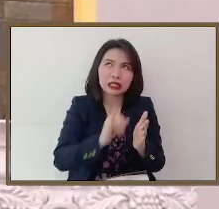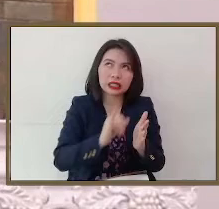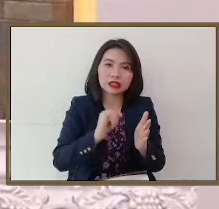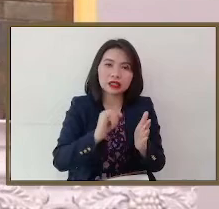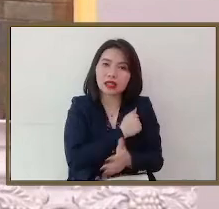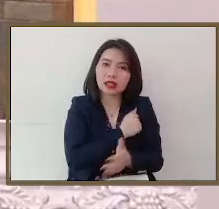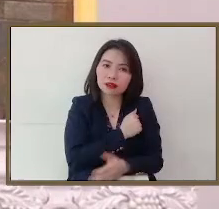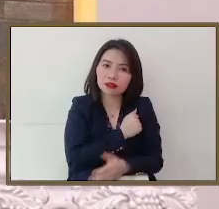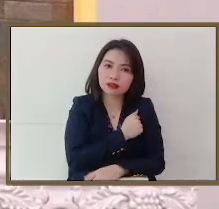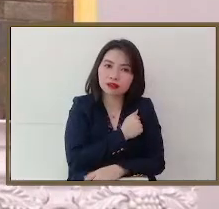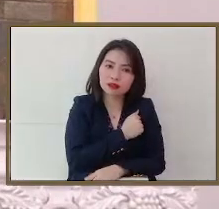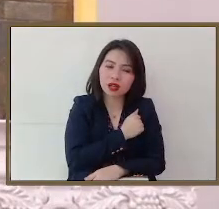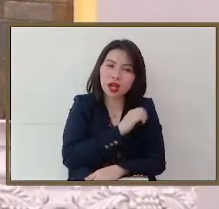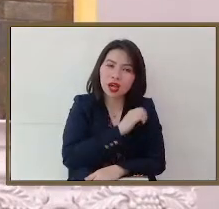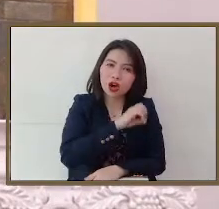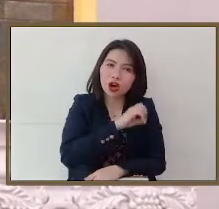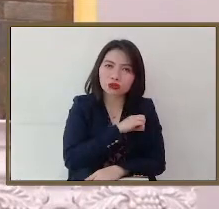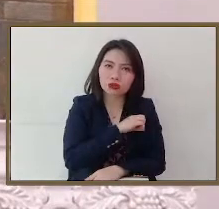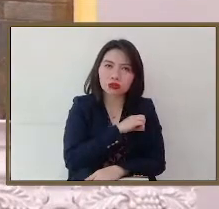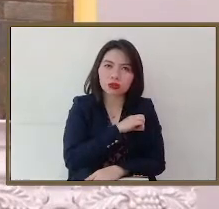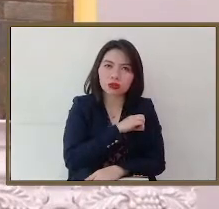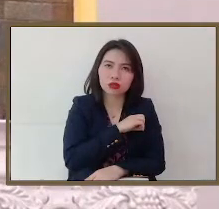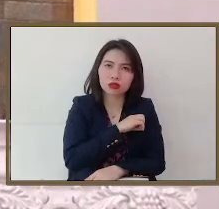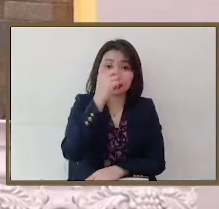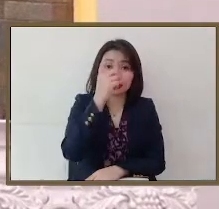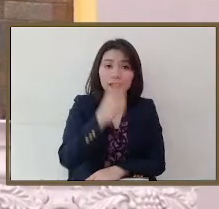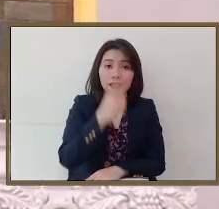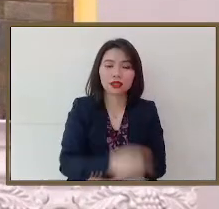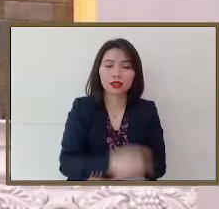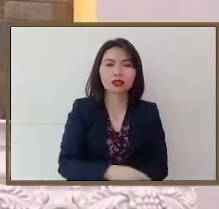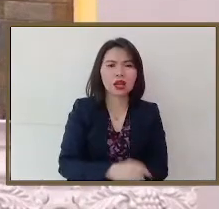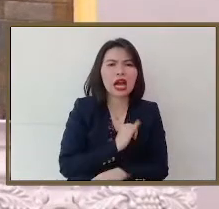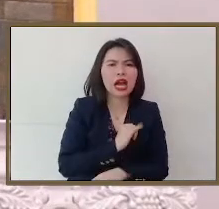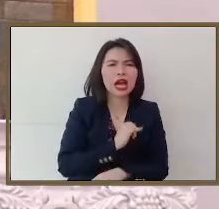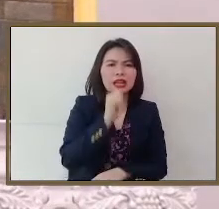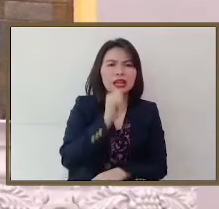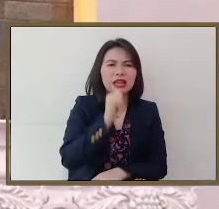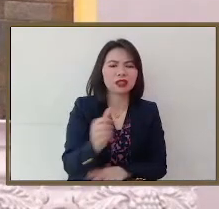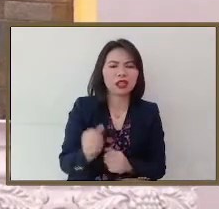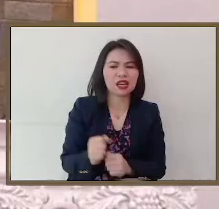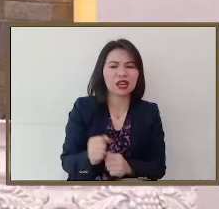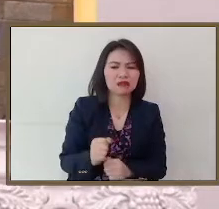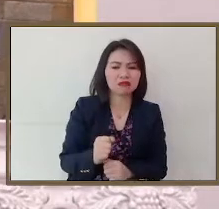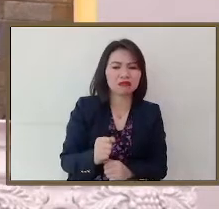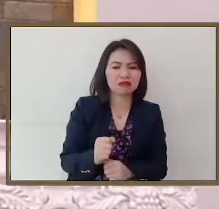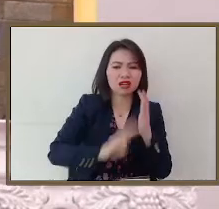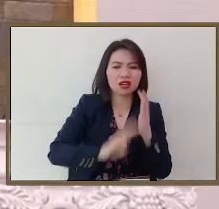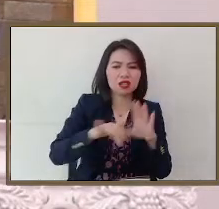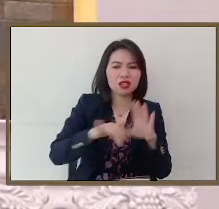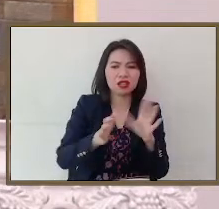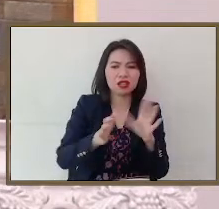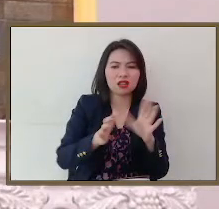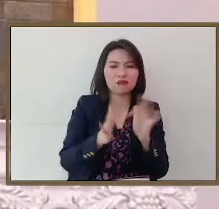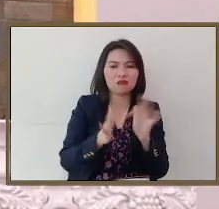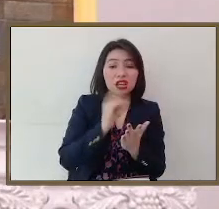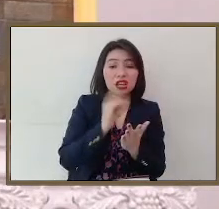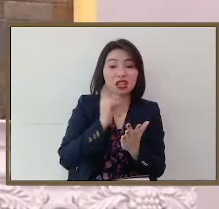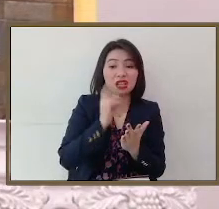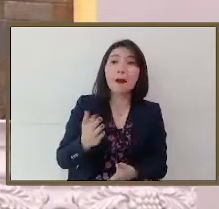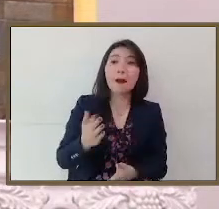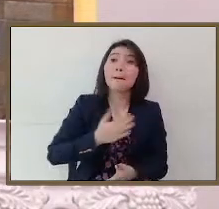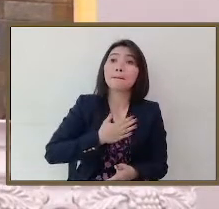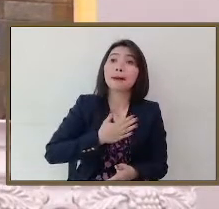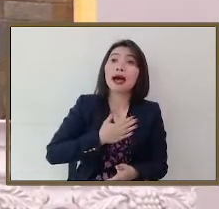Hindi po ako kukuha ng passage in scriptures, tapos sasabihin ko, this is my thought on